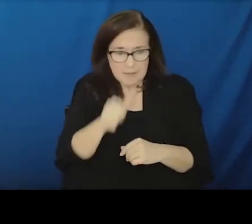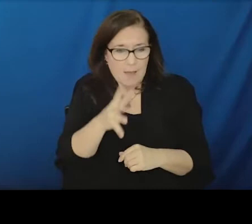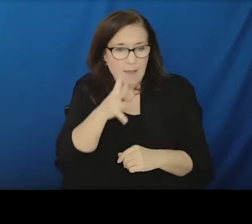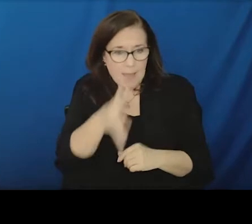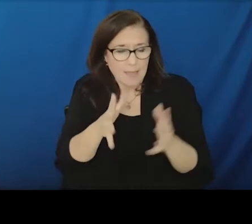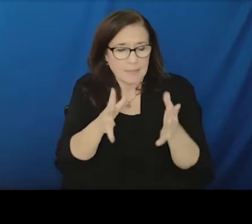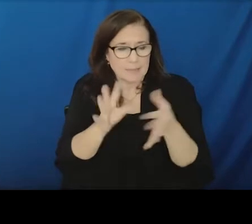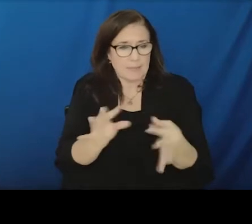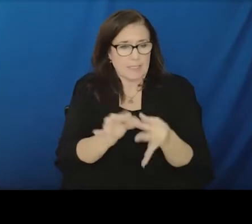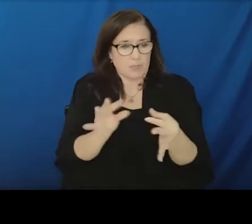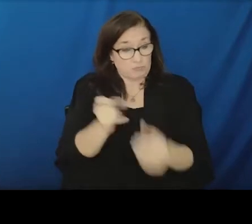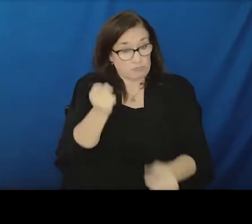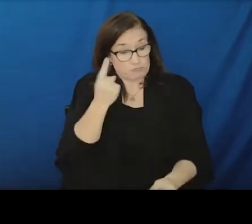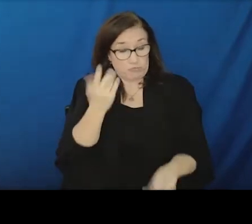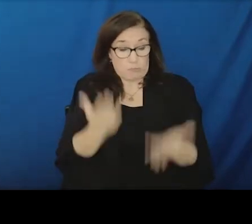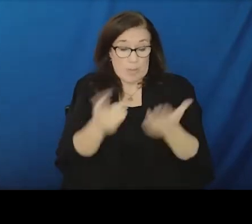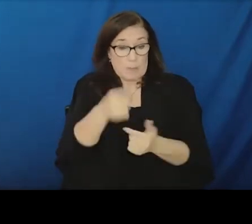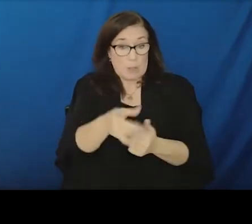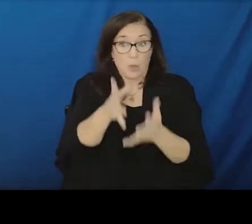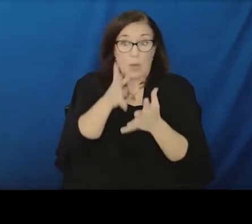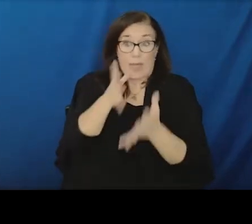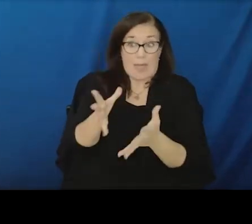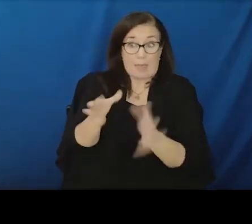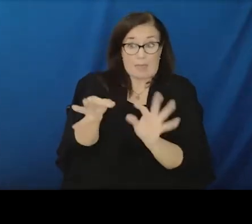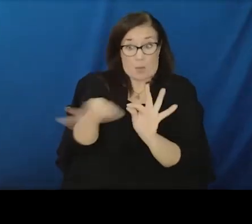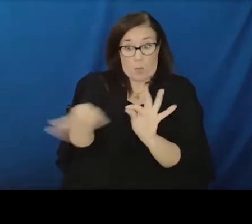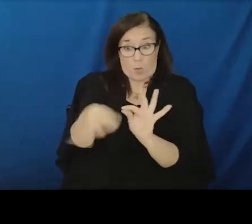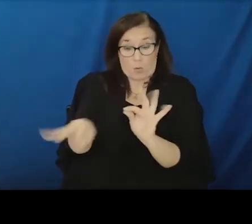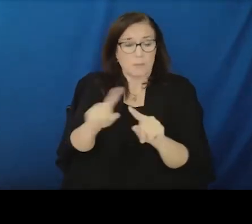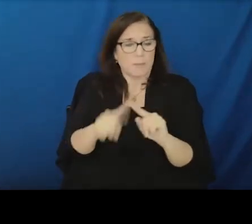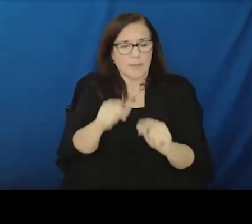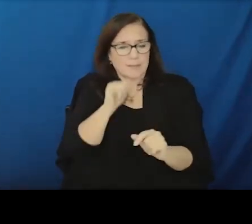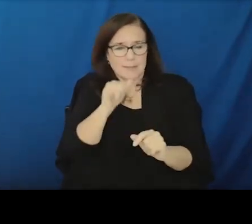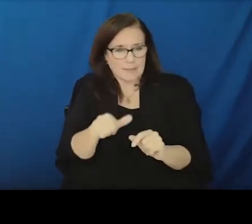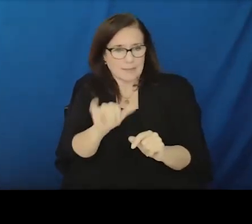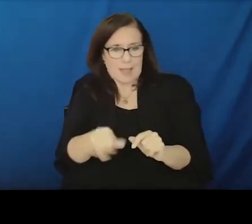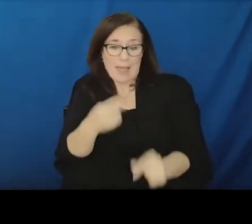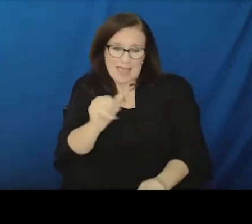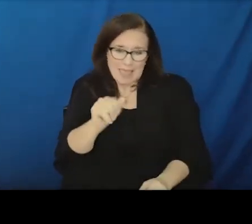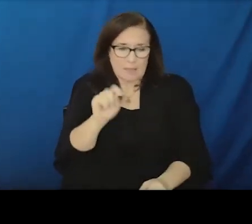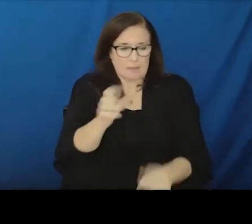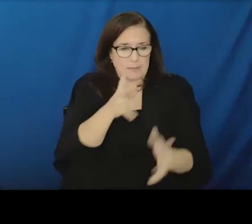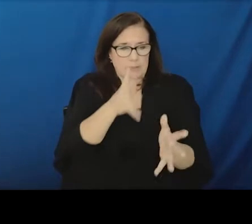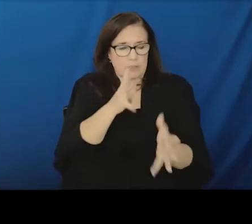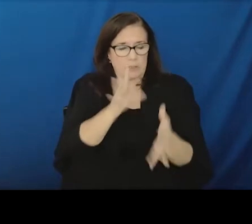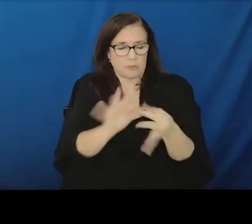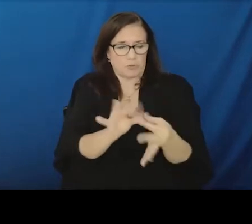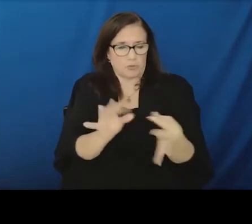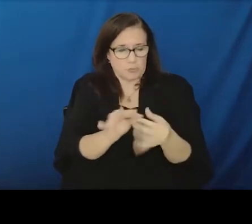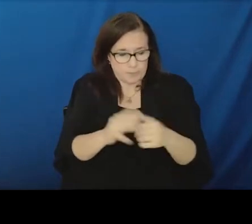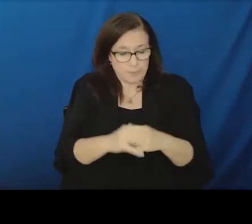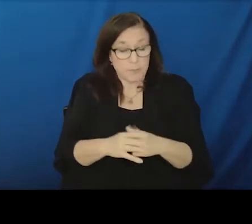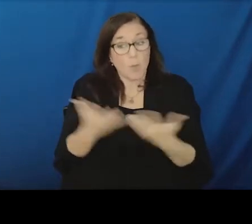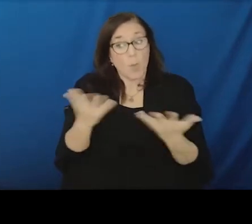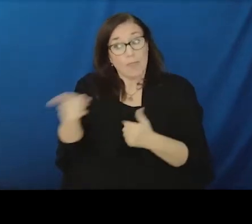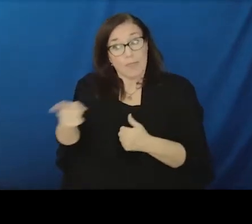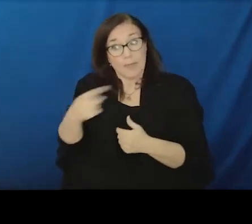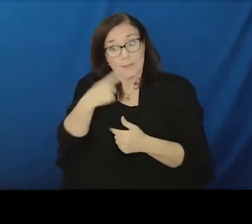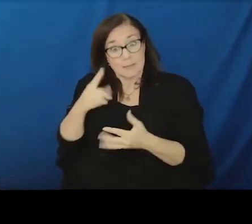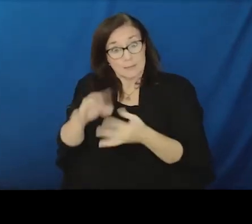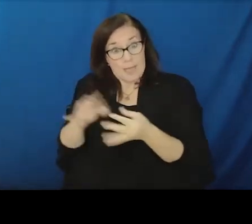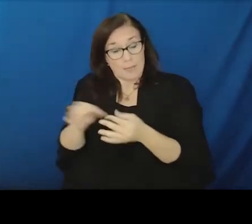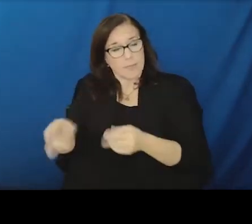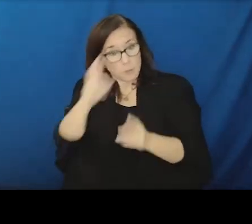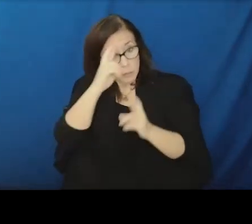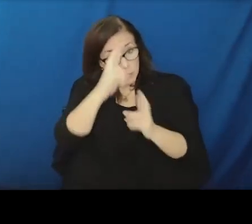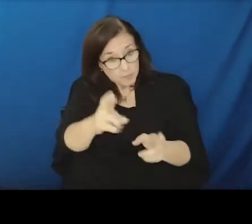you hate what's being said, but that does not make it hate speech. What is said was respectful and it was to the point.